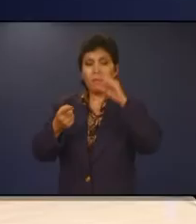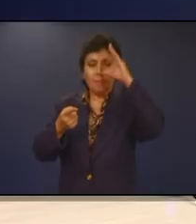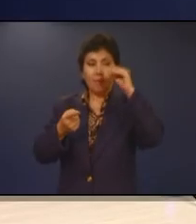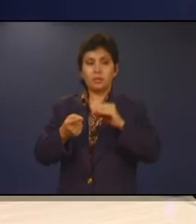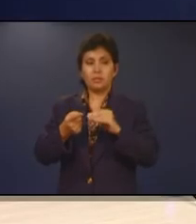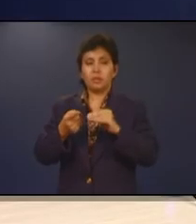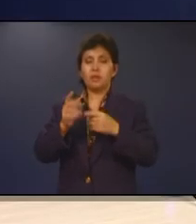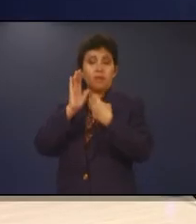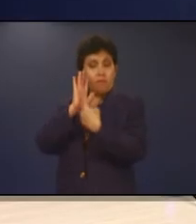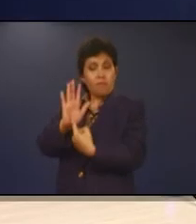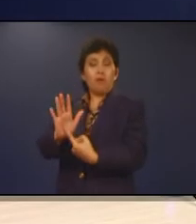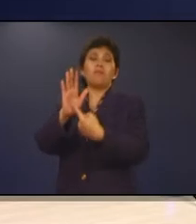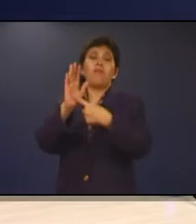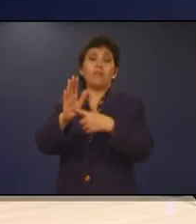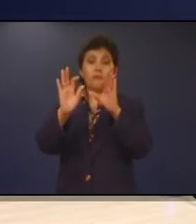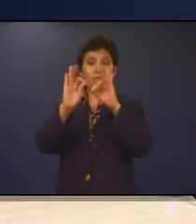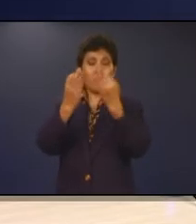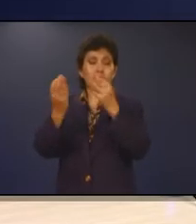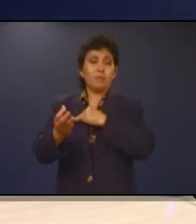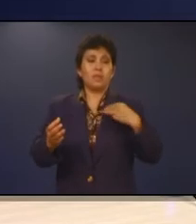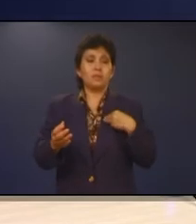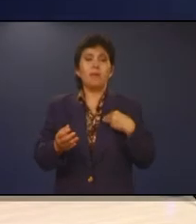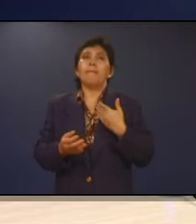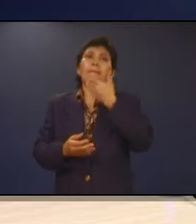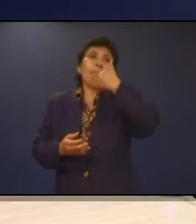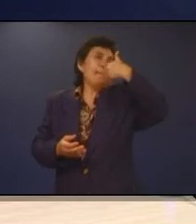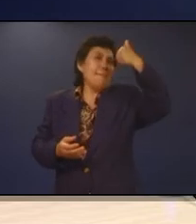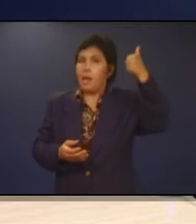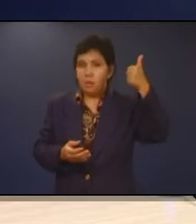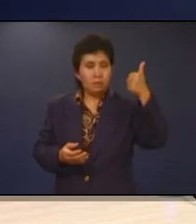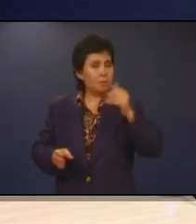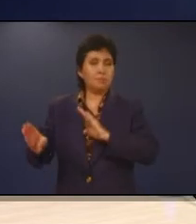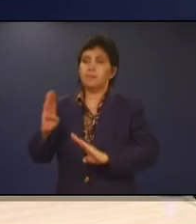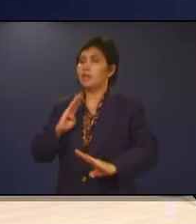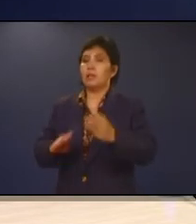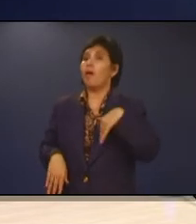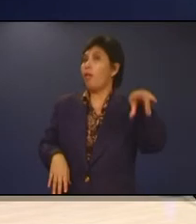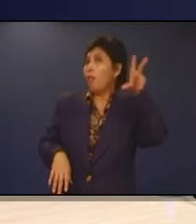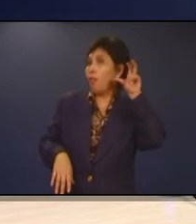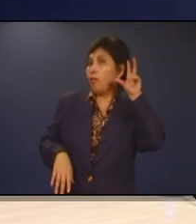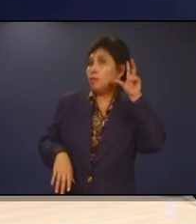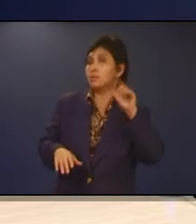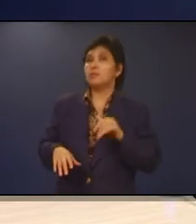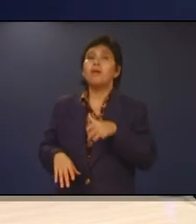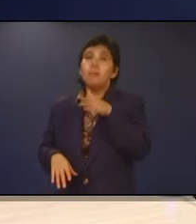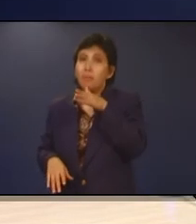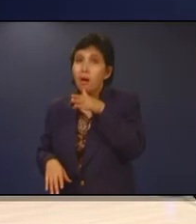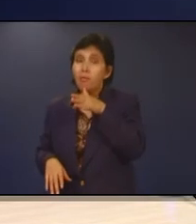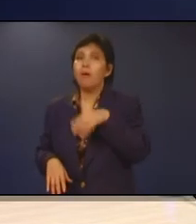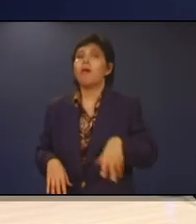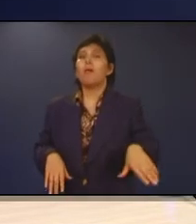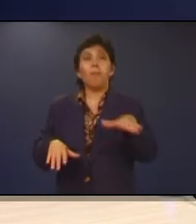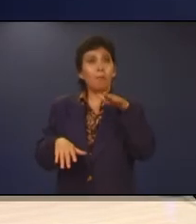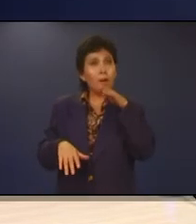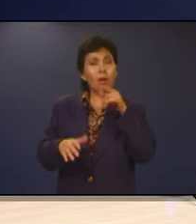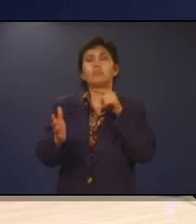When he's in front of the family member, he would be like the best kid ever. He would listen to his mom. His